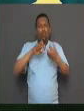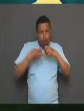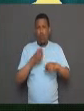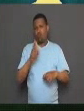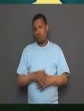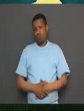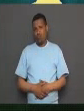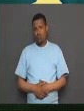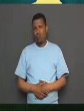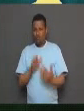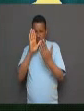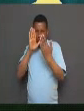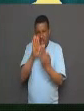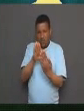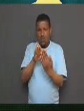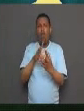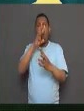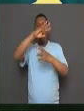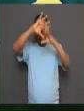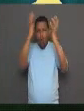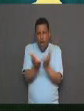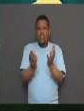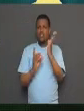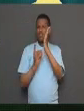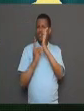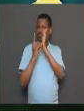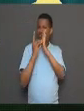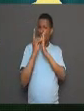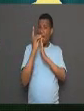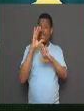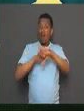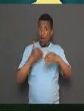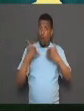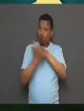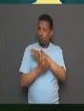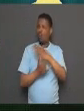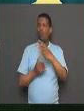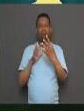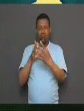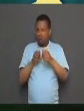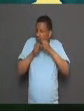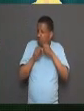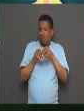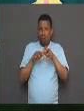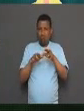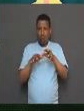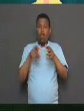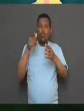problems facing the world's developing nations, spreading